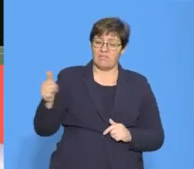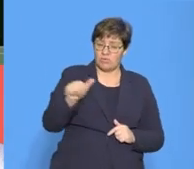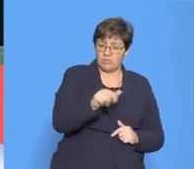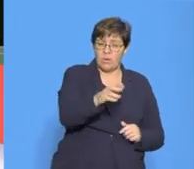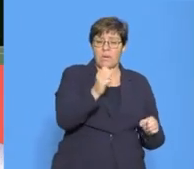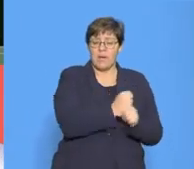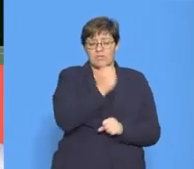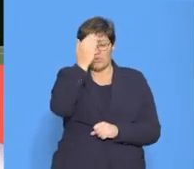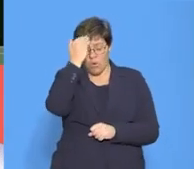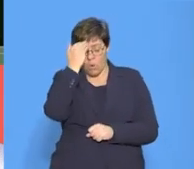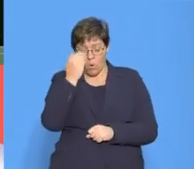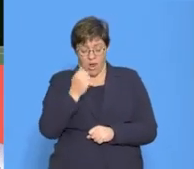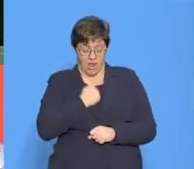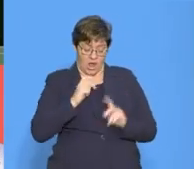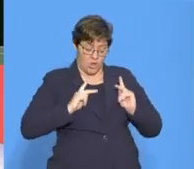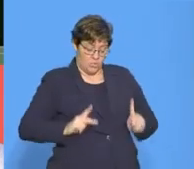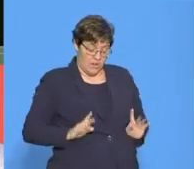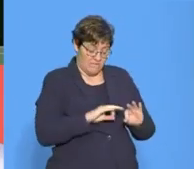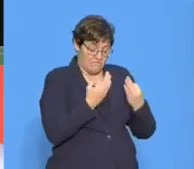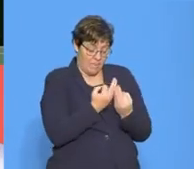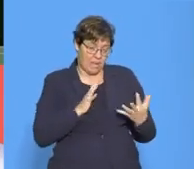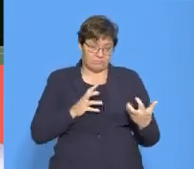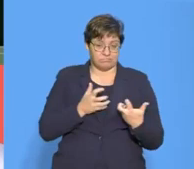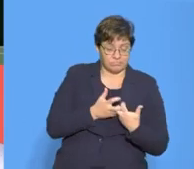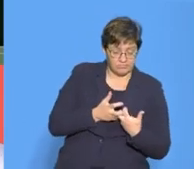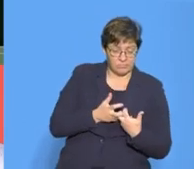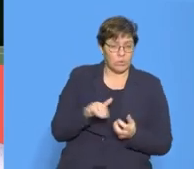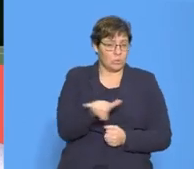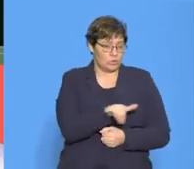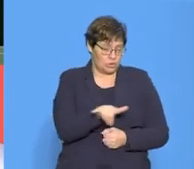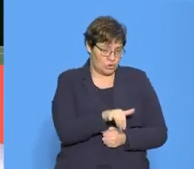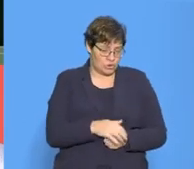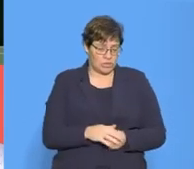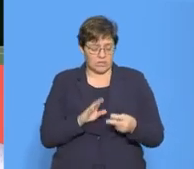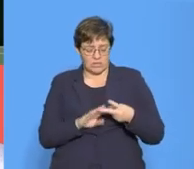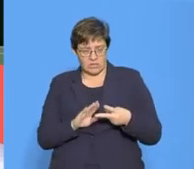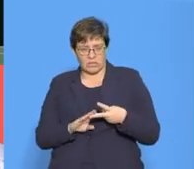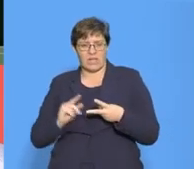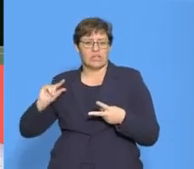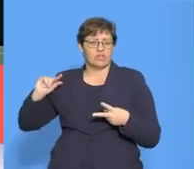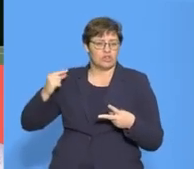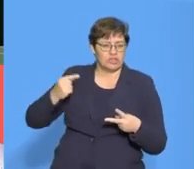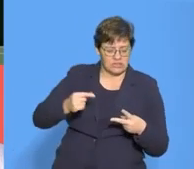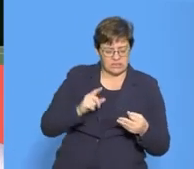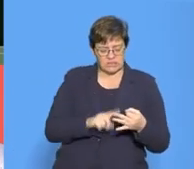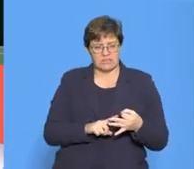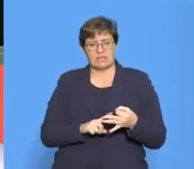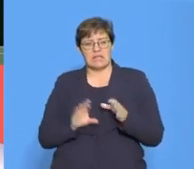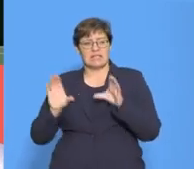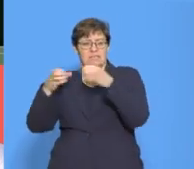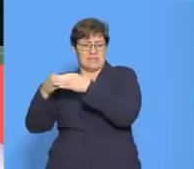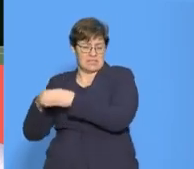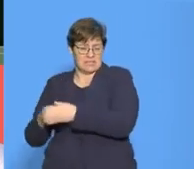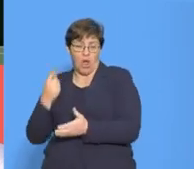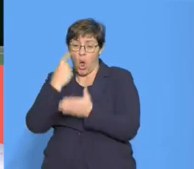know which family humans live in, belong to, and you must also know the genus and the species.